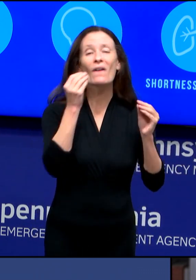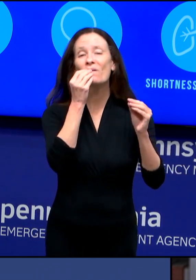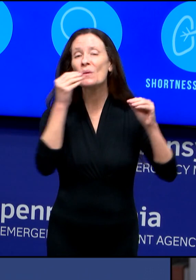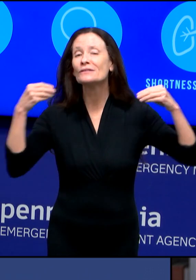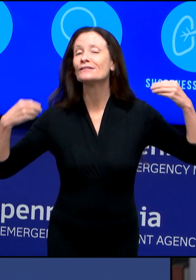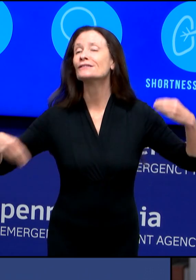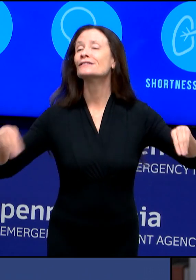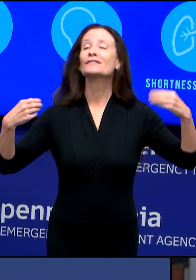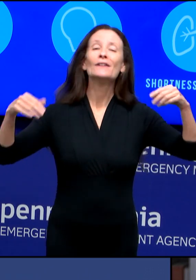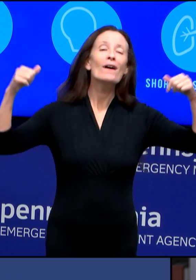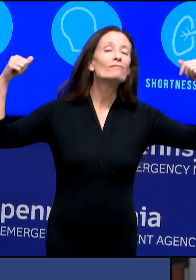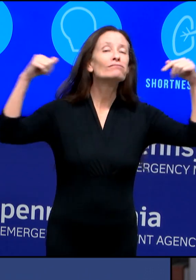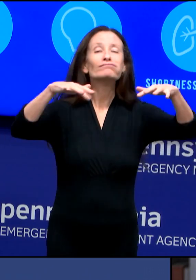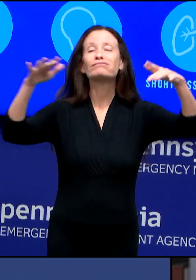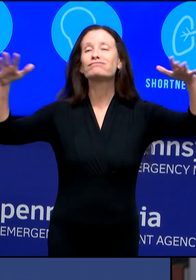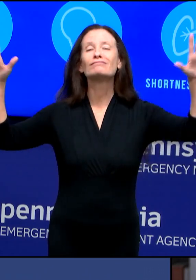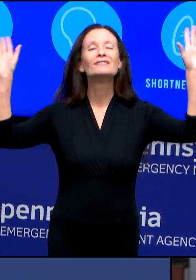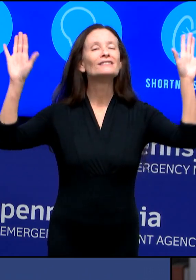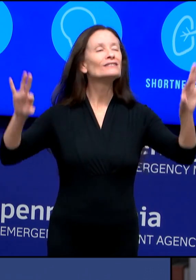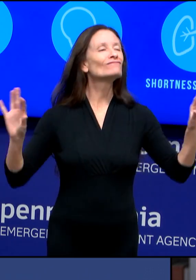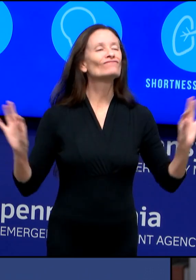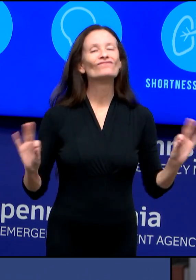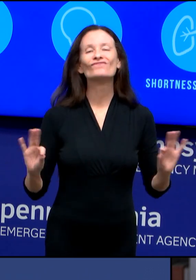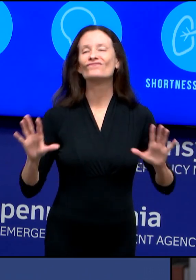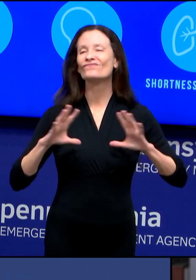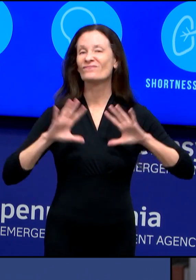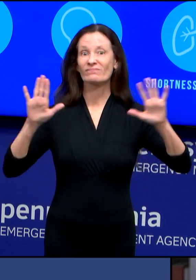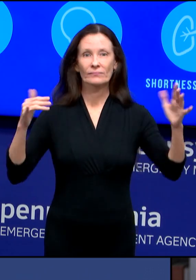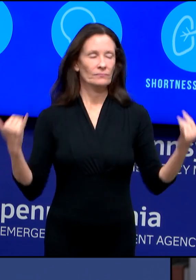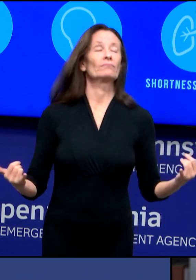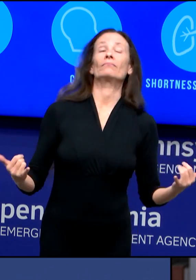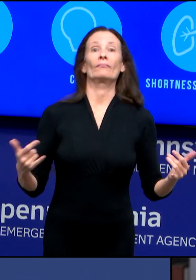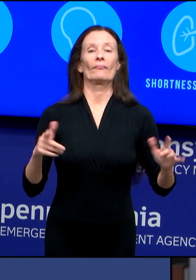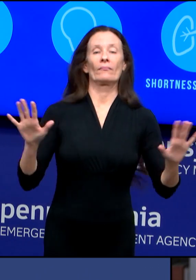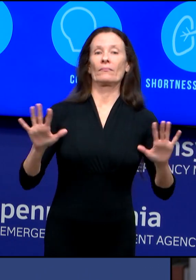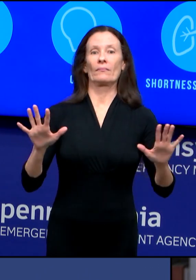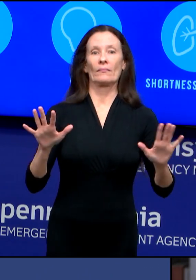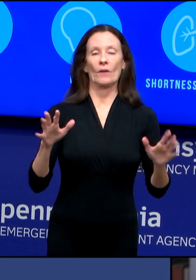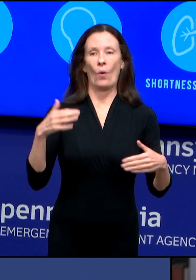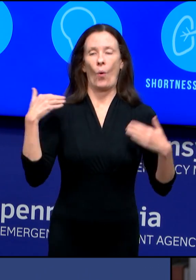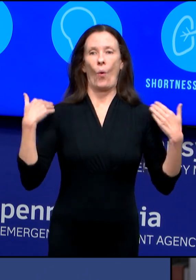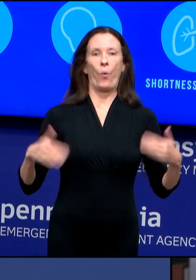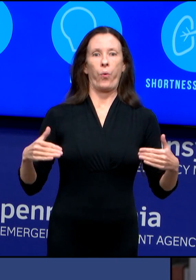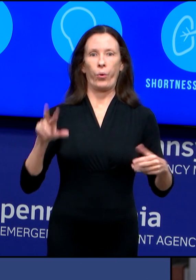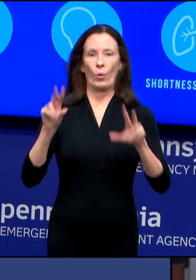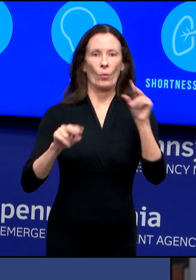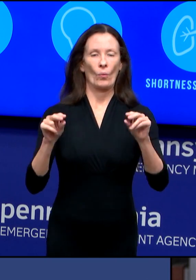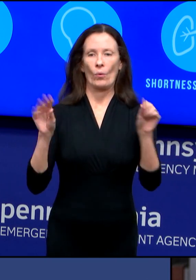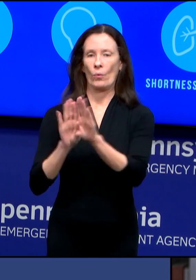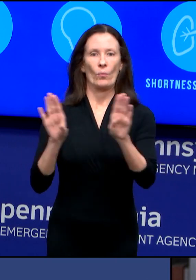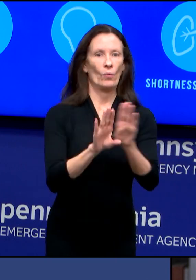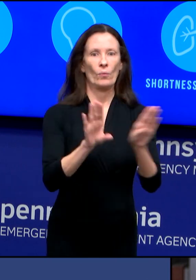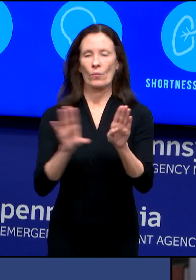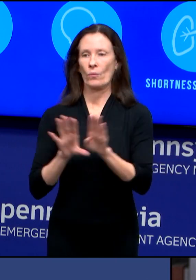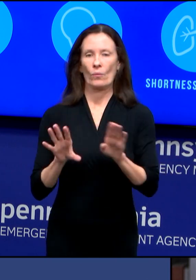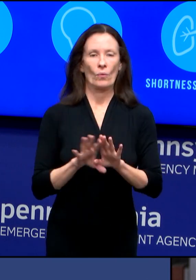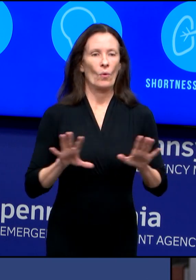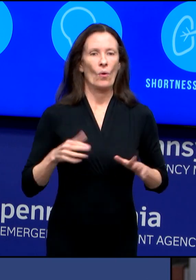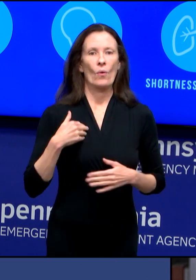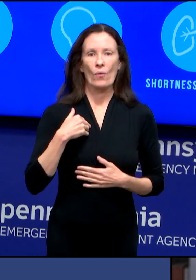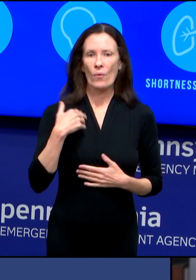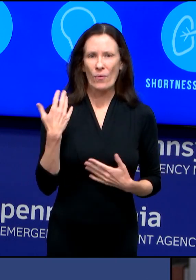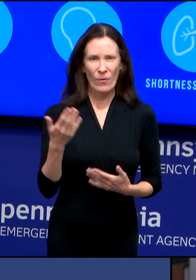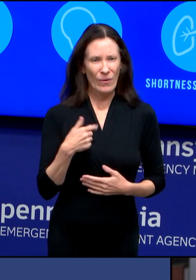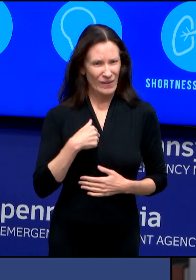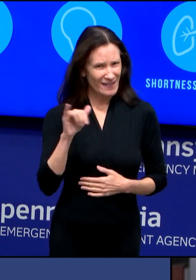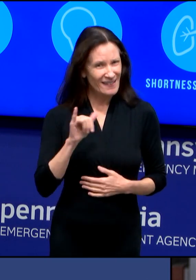is going to be difficult. I too have loved ones I want to be with. A few weeks ago, Francis and I had our 2nd grandchild,